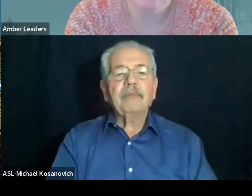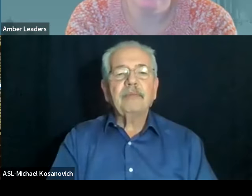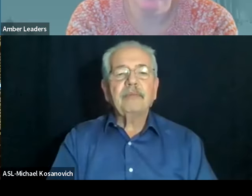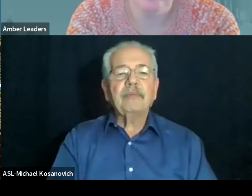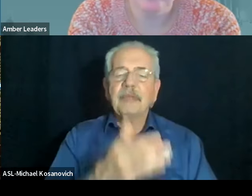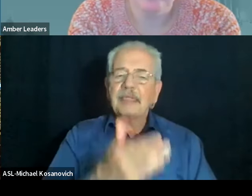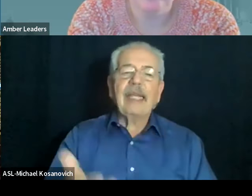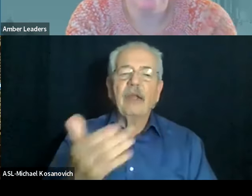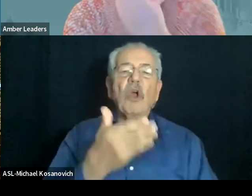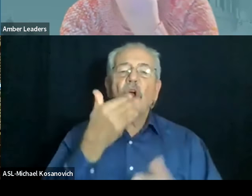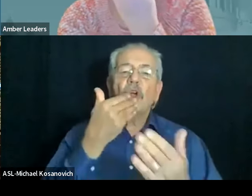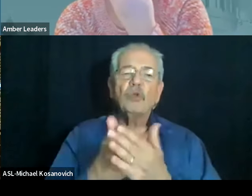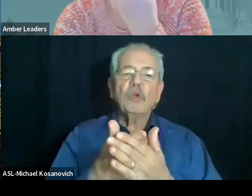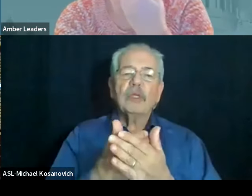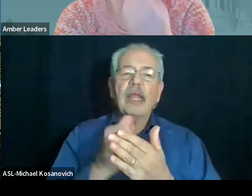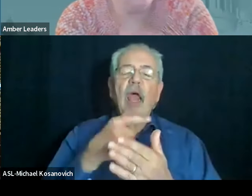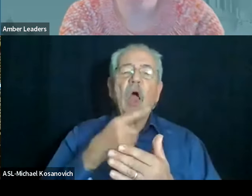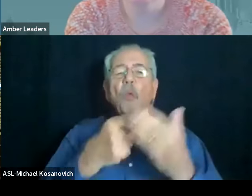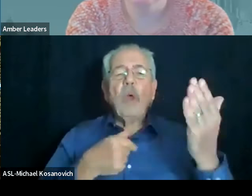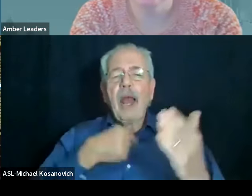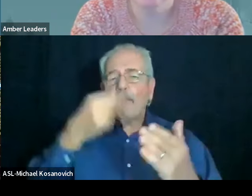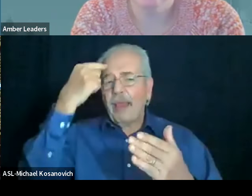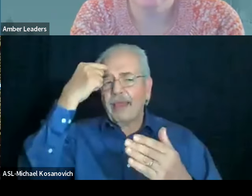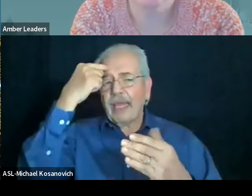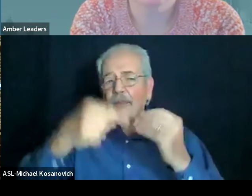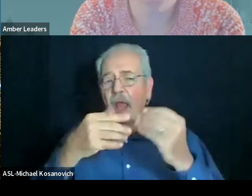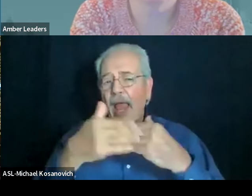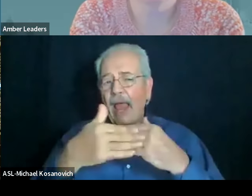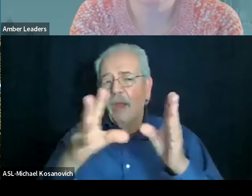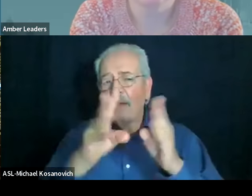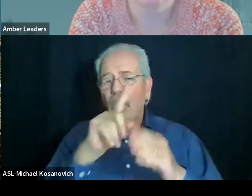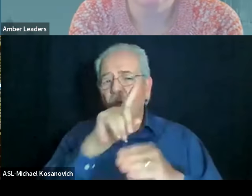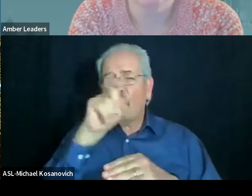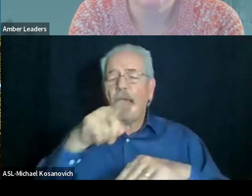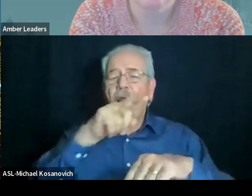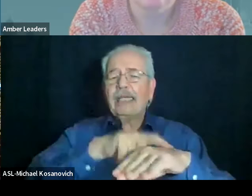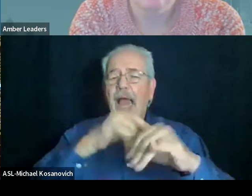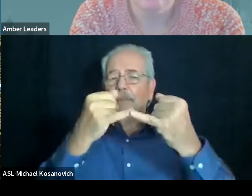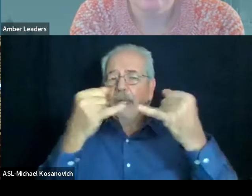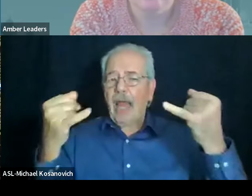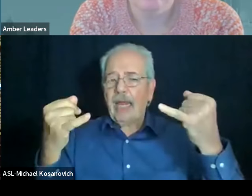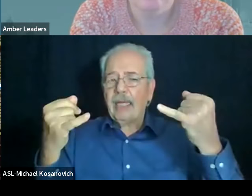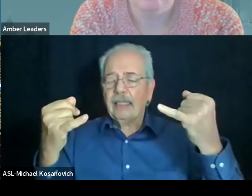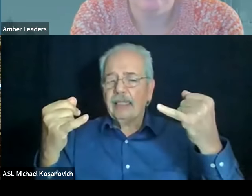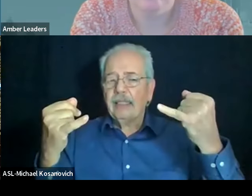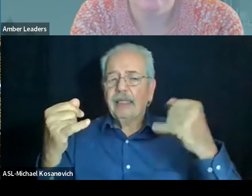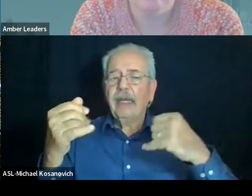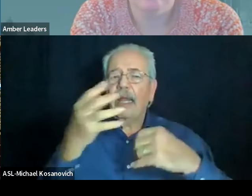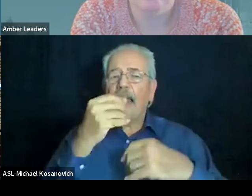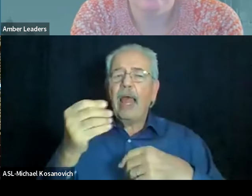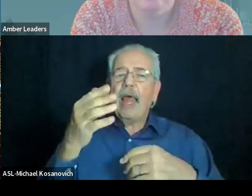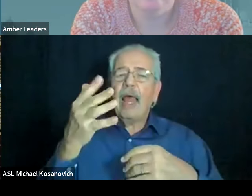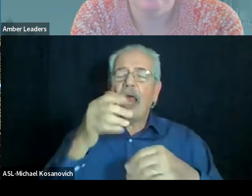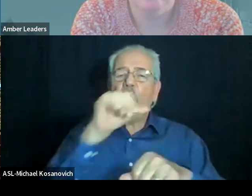These are really good call outs. What I was thinking about a lot after the meeting is the question of timelines and the kind of